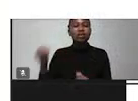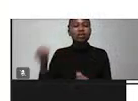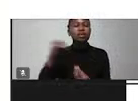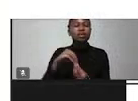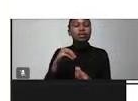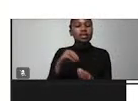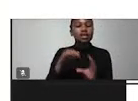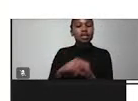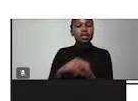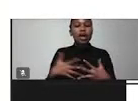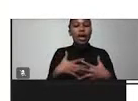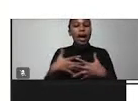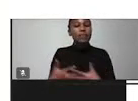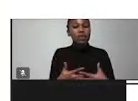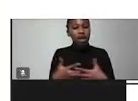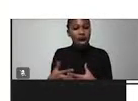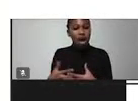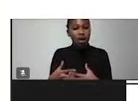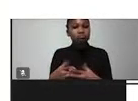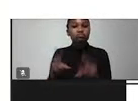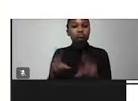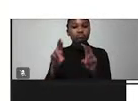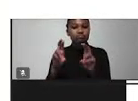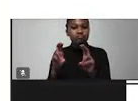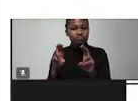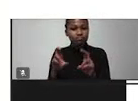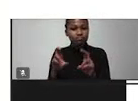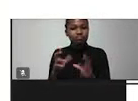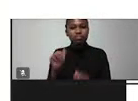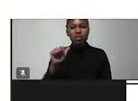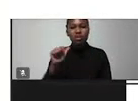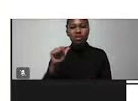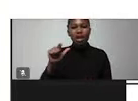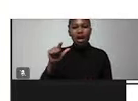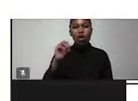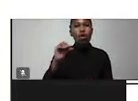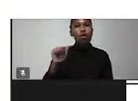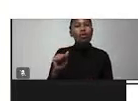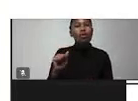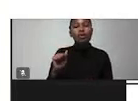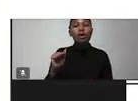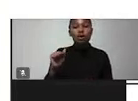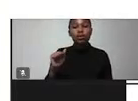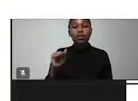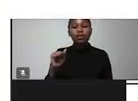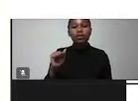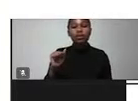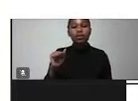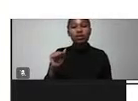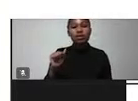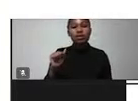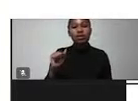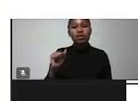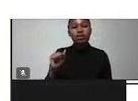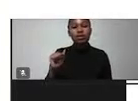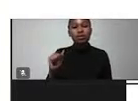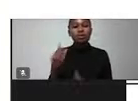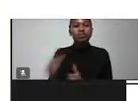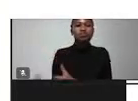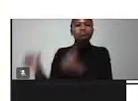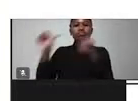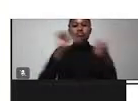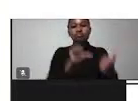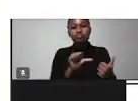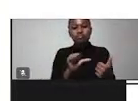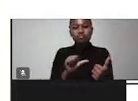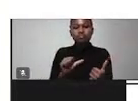America specifically, uncertain pertaining to AGOA. So this was already identified probably about a year or two ago as a